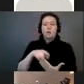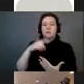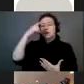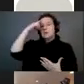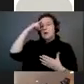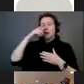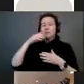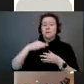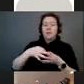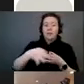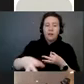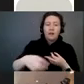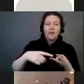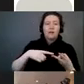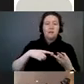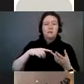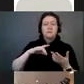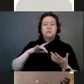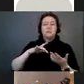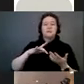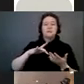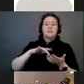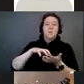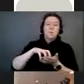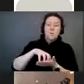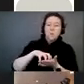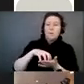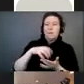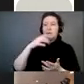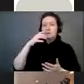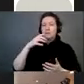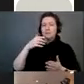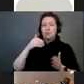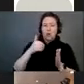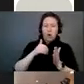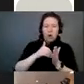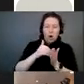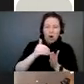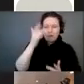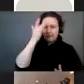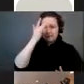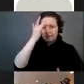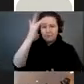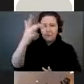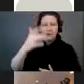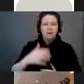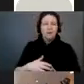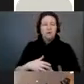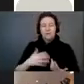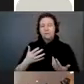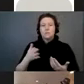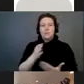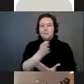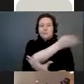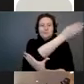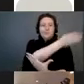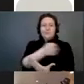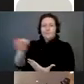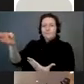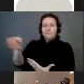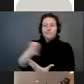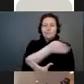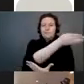kids who are in the hospital quite a bit. And so there really is this spectrum with